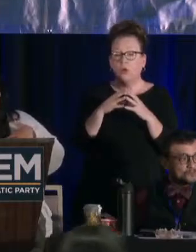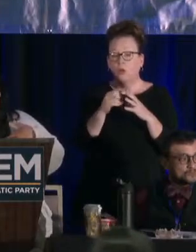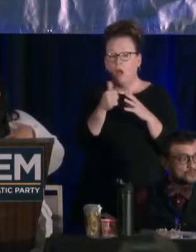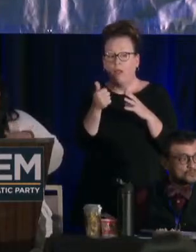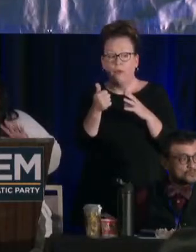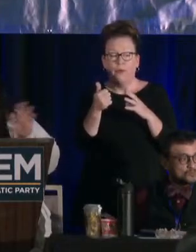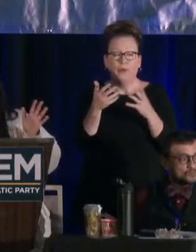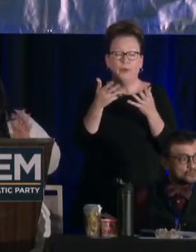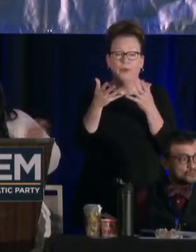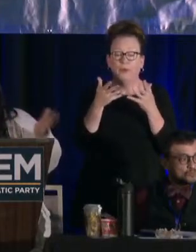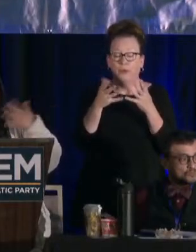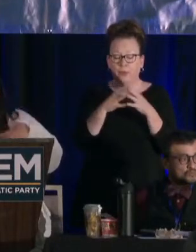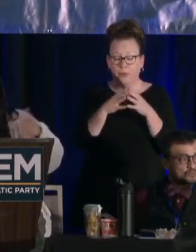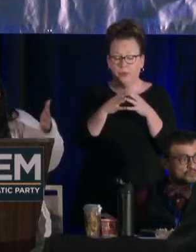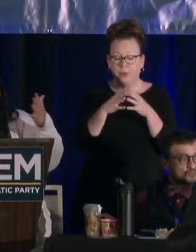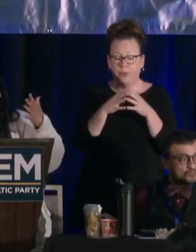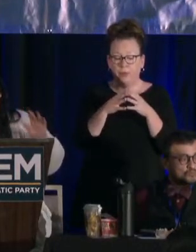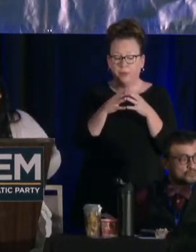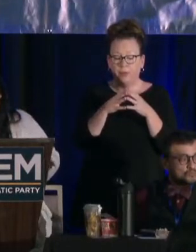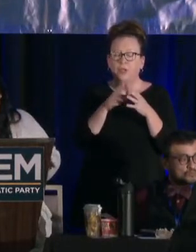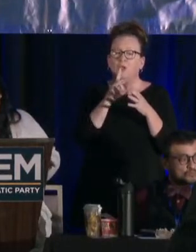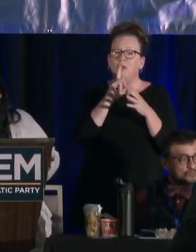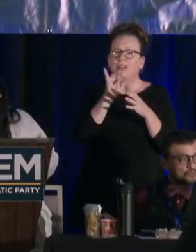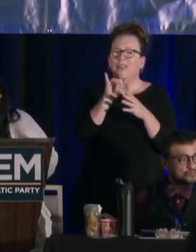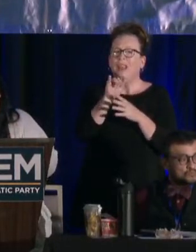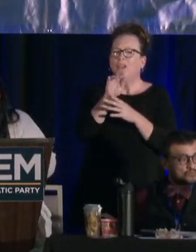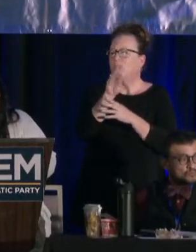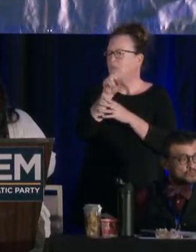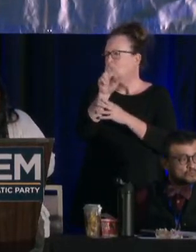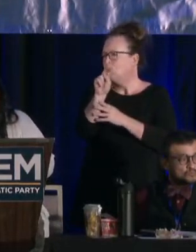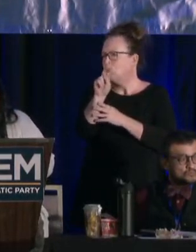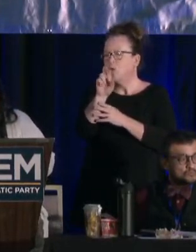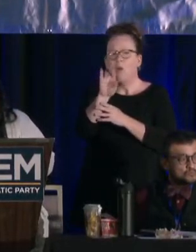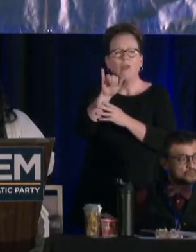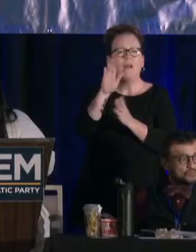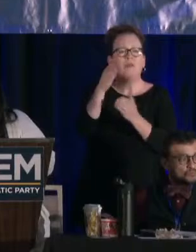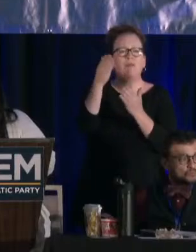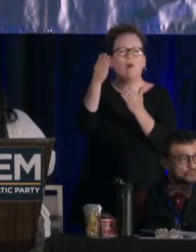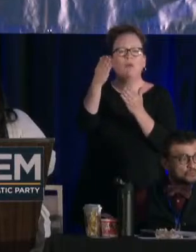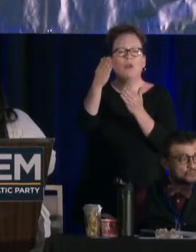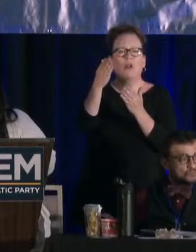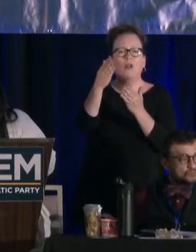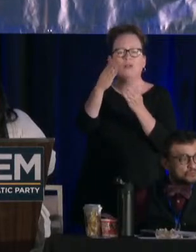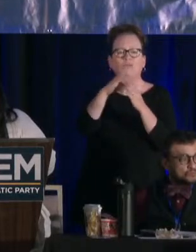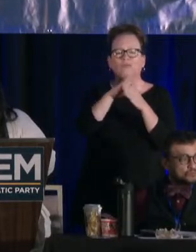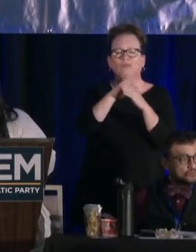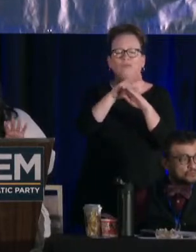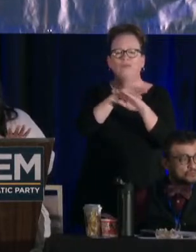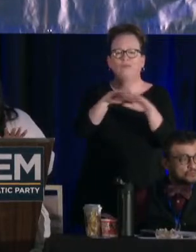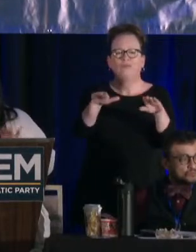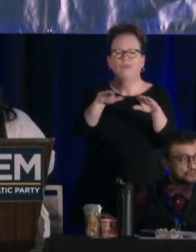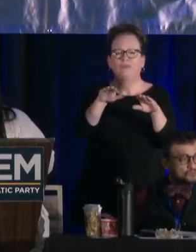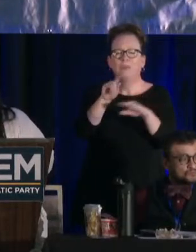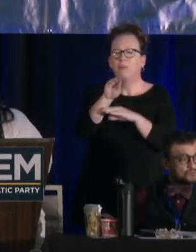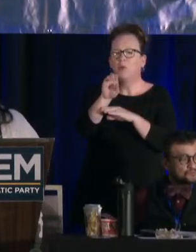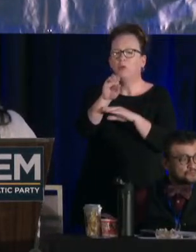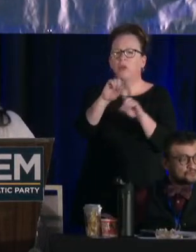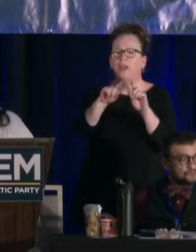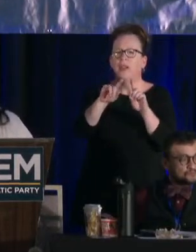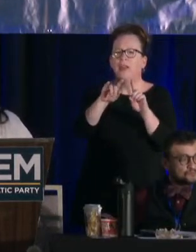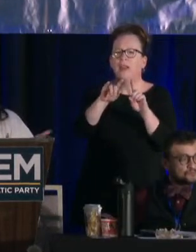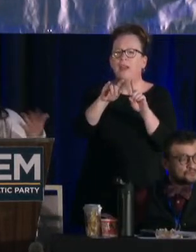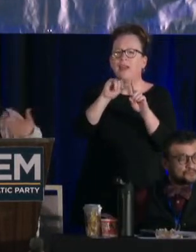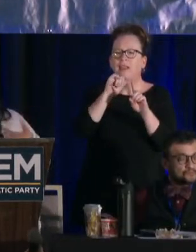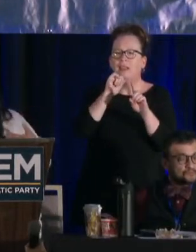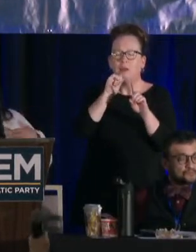are other, essentially that resolution or that proposal is moot. If not, the language is not what